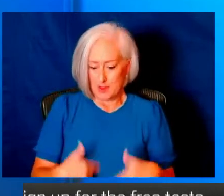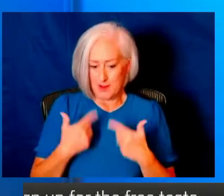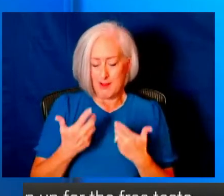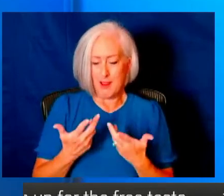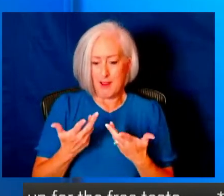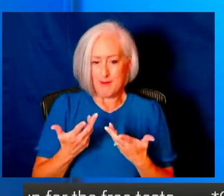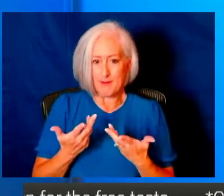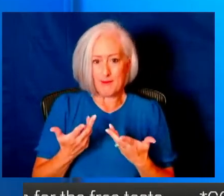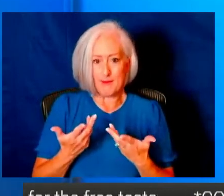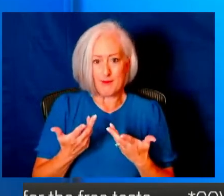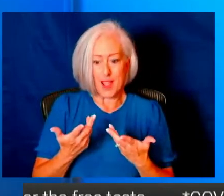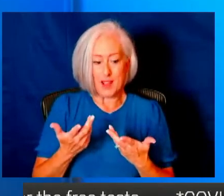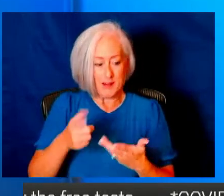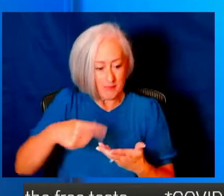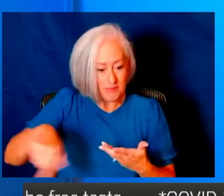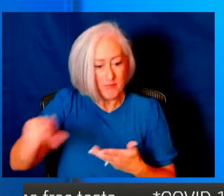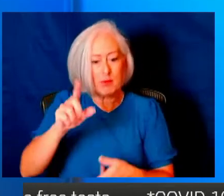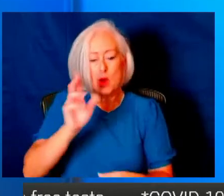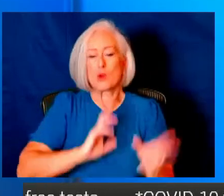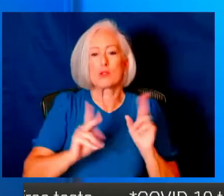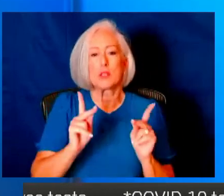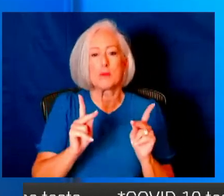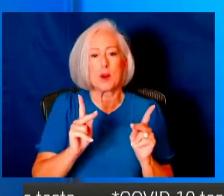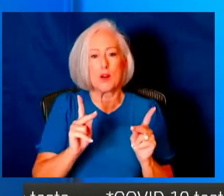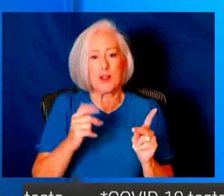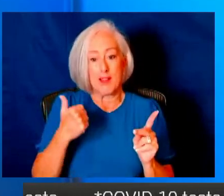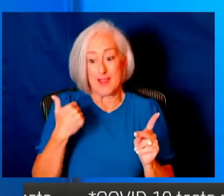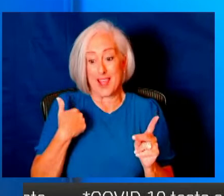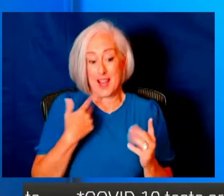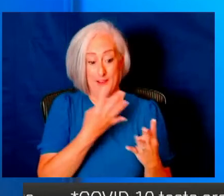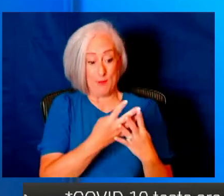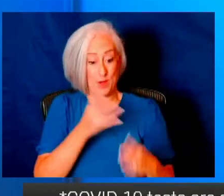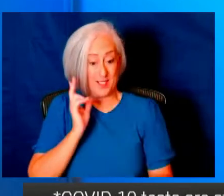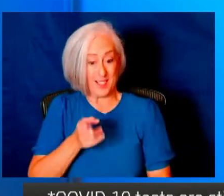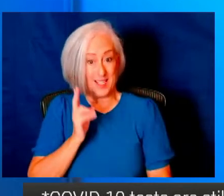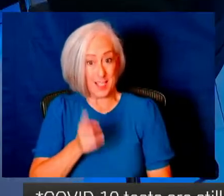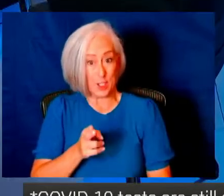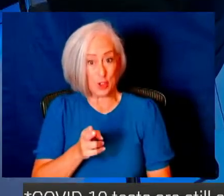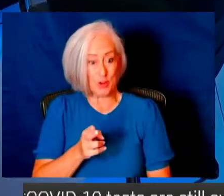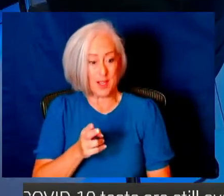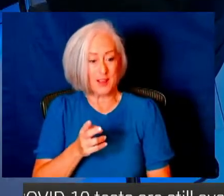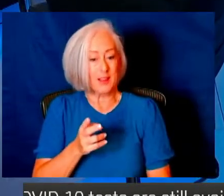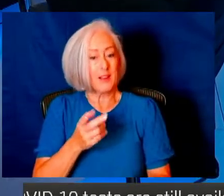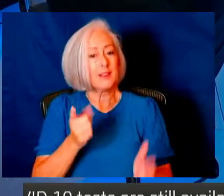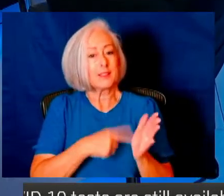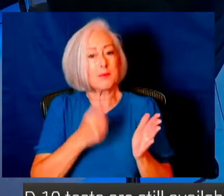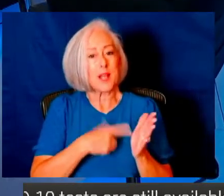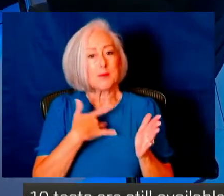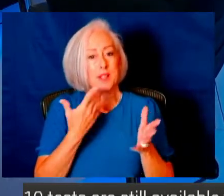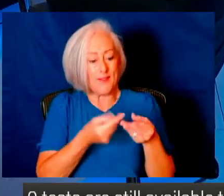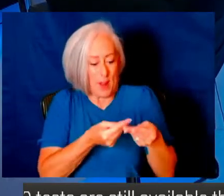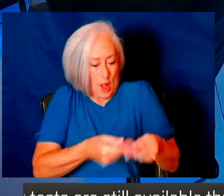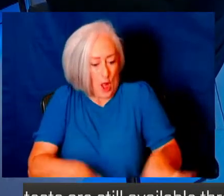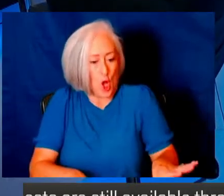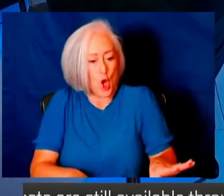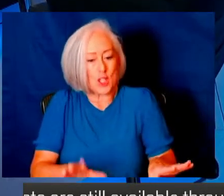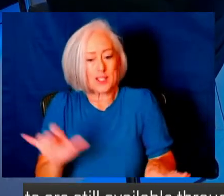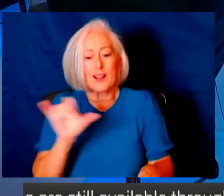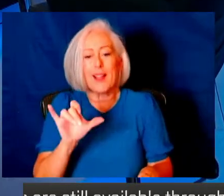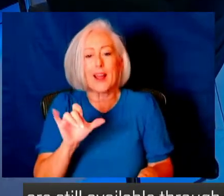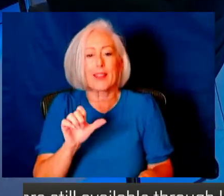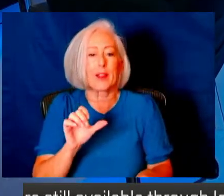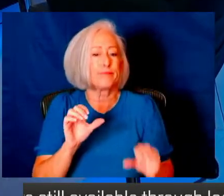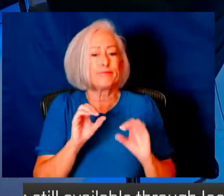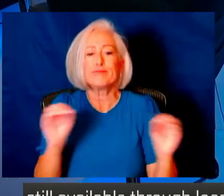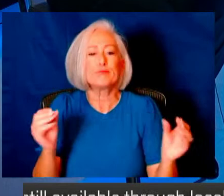often lost, as if they don't exist, as if they're not humans. Yeah, life is complex. There are a lot of social